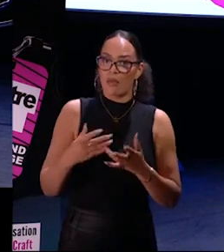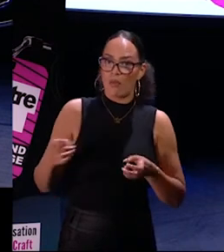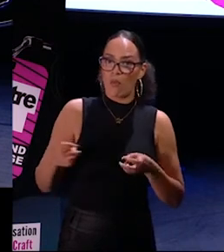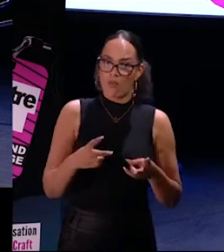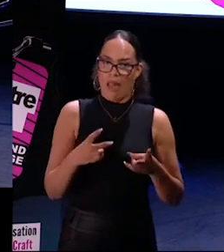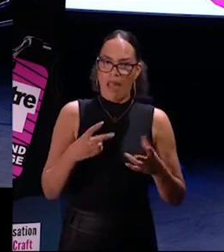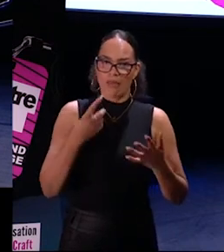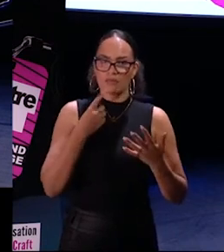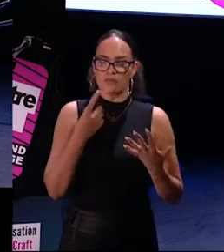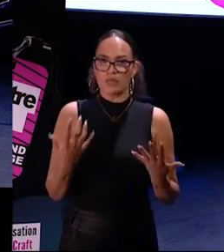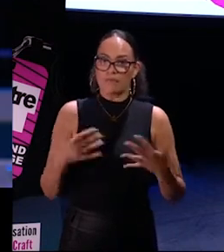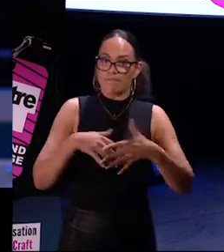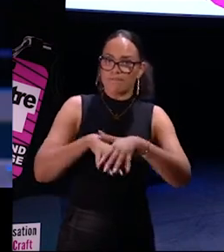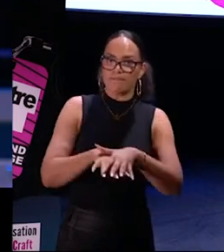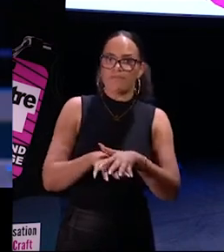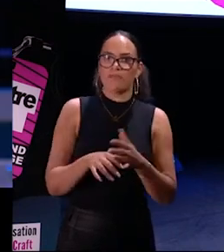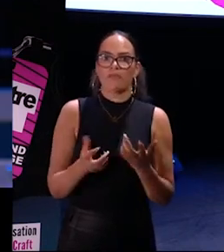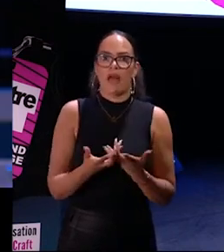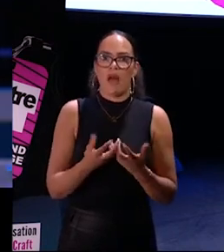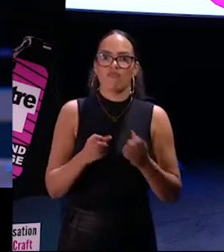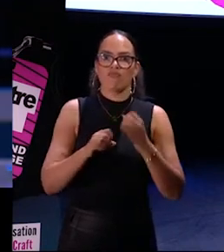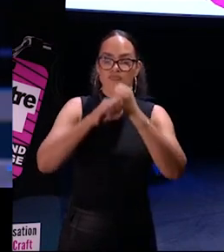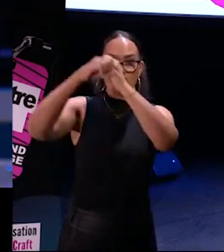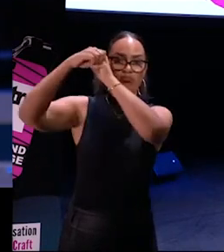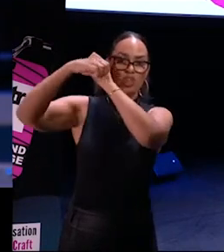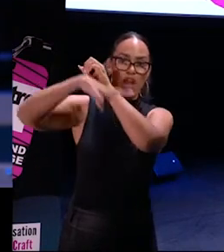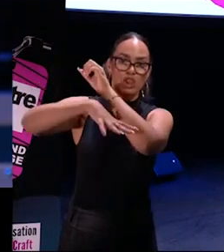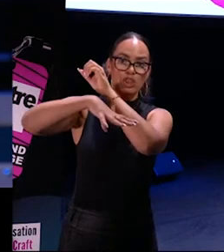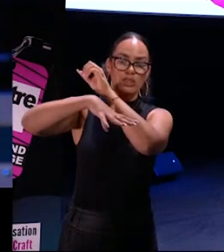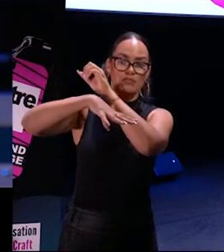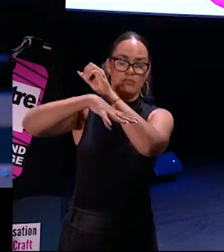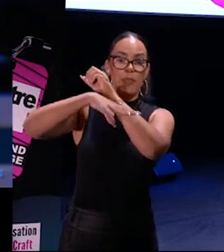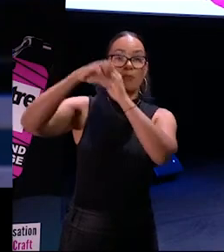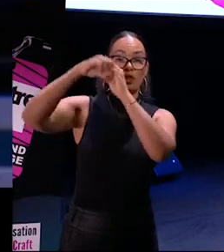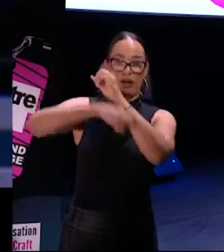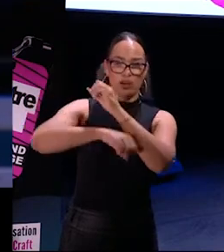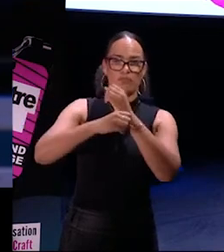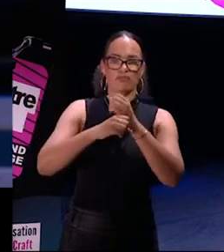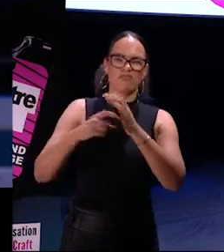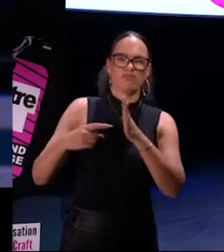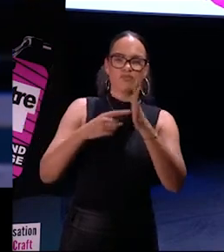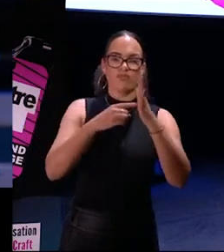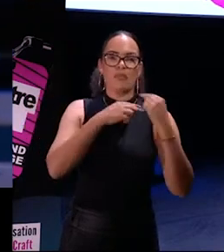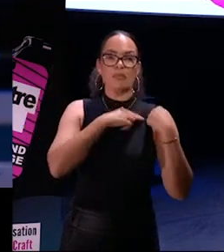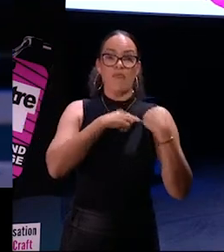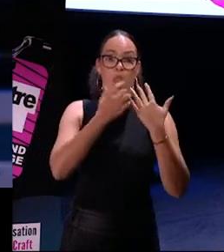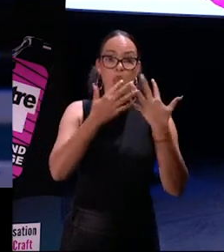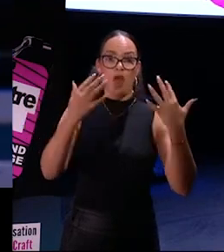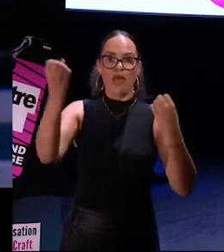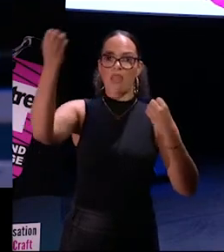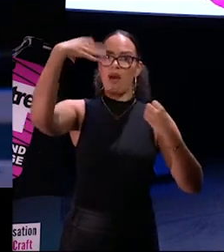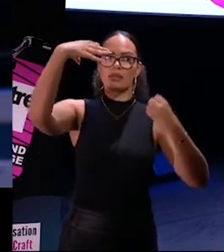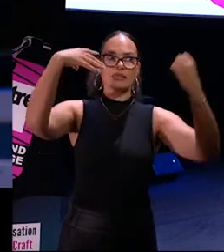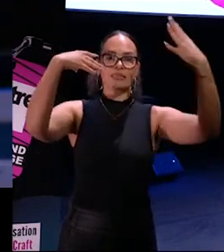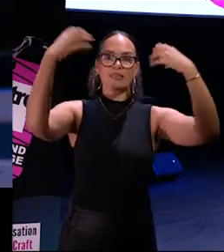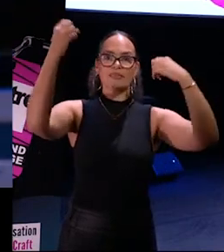with projection as well. So we had a projector out front, which was doing a lot of the lighting in the show, and that